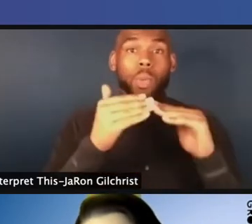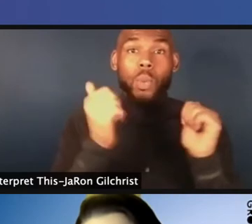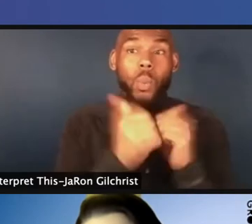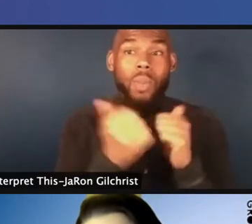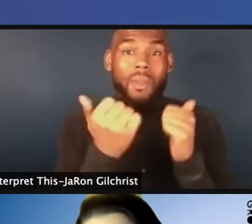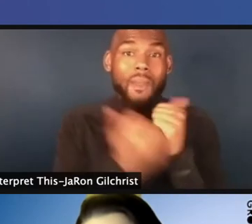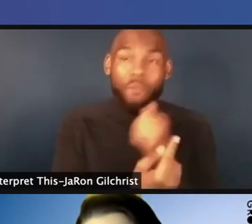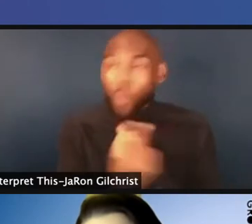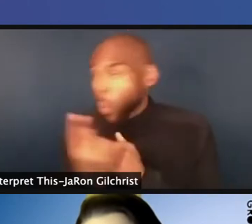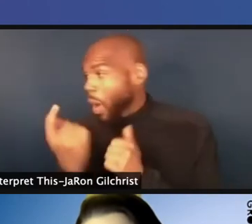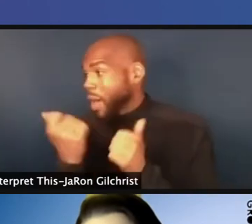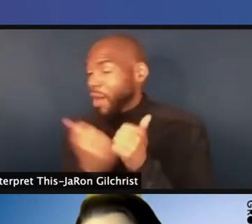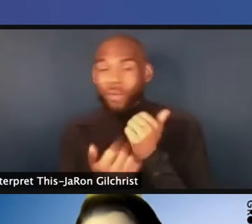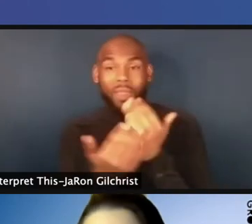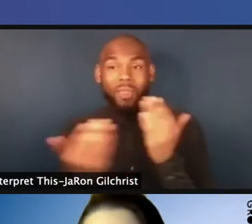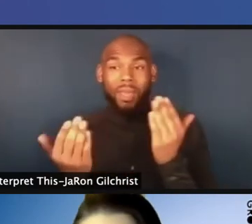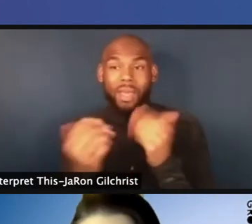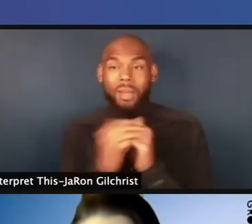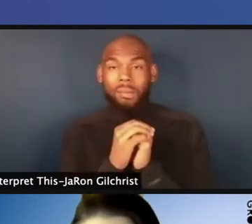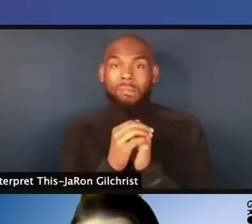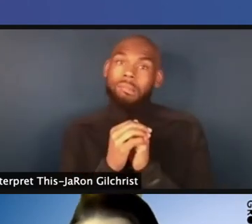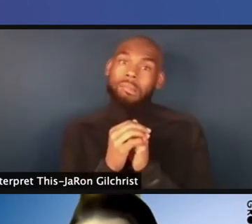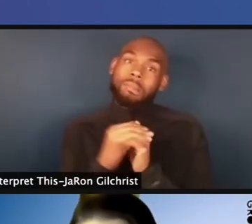everything. Yes.